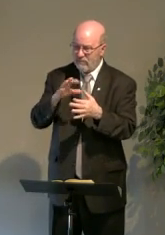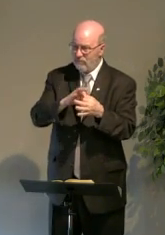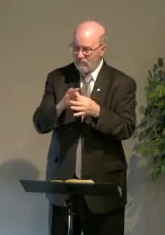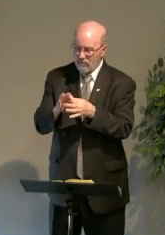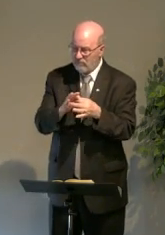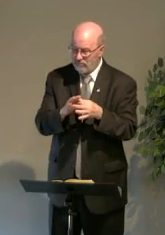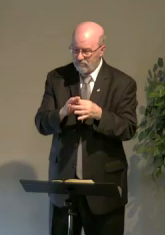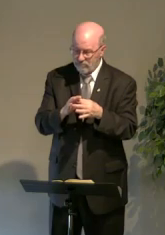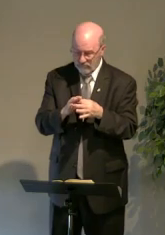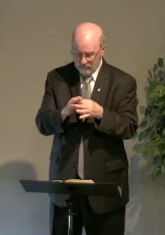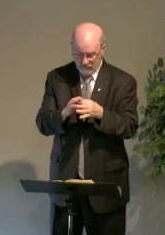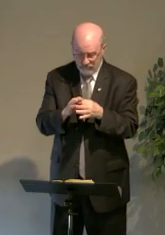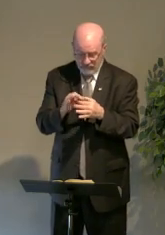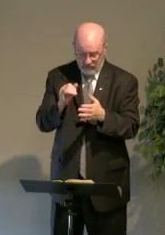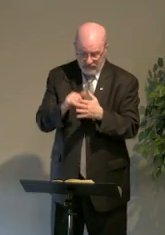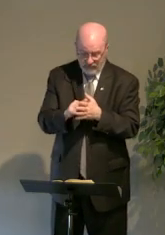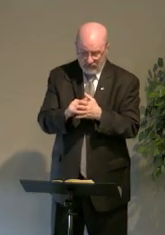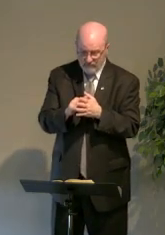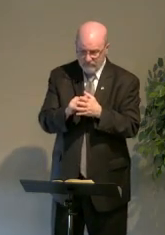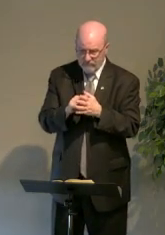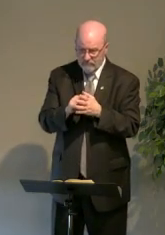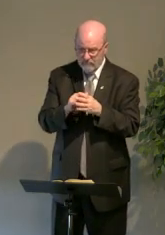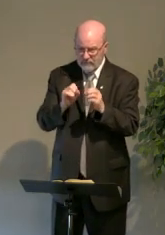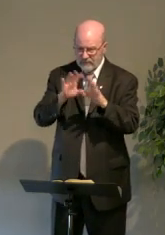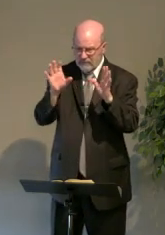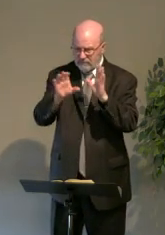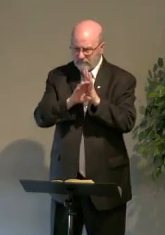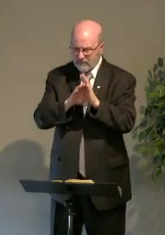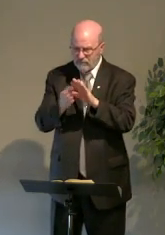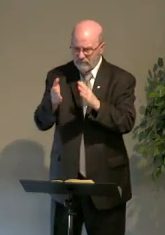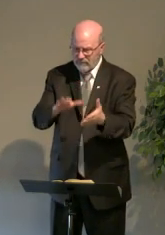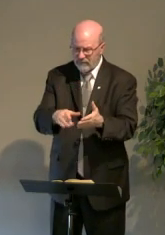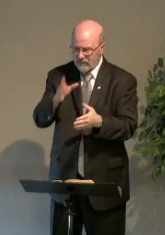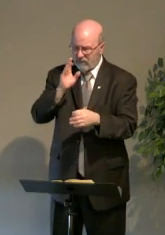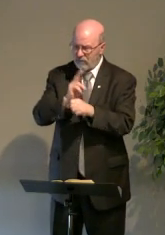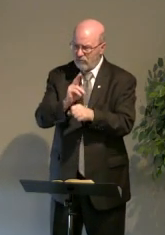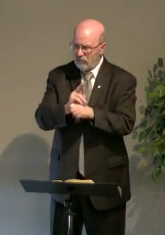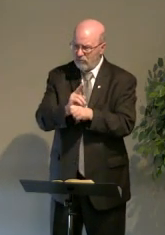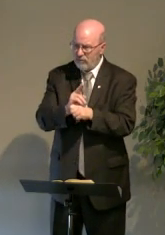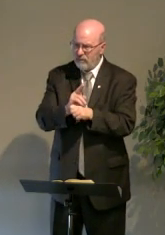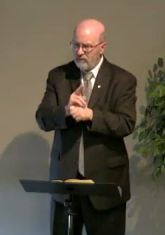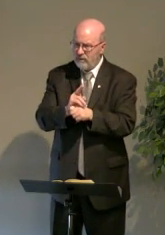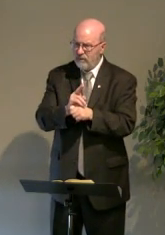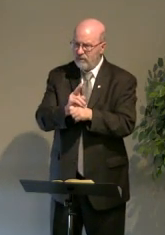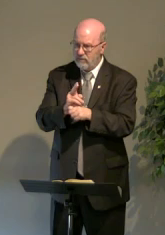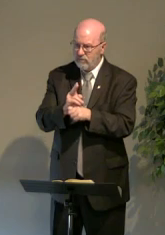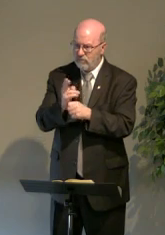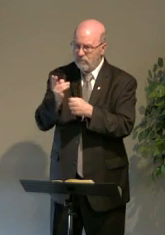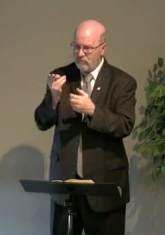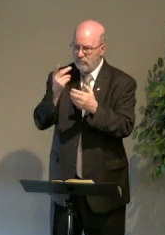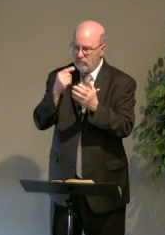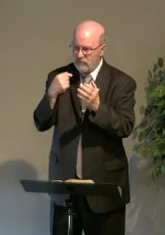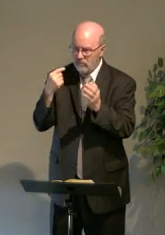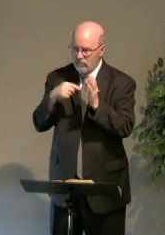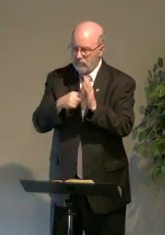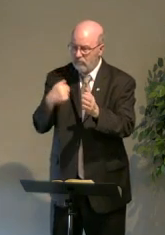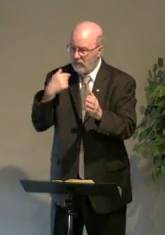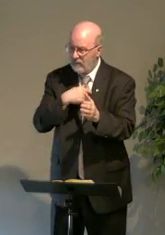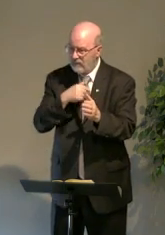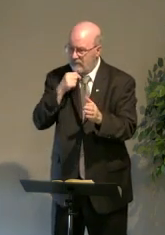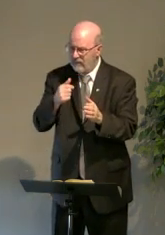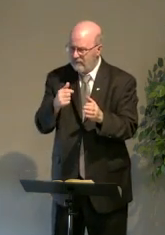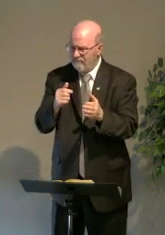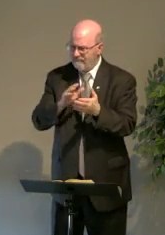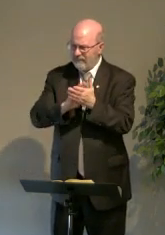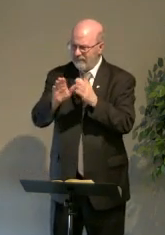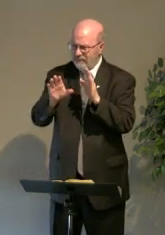always related. And that vivid picture of death God is using to bring about to us, not a pretty